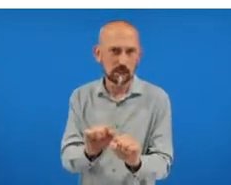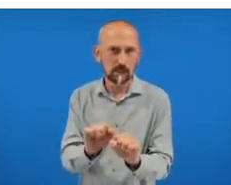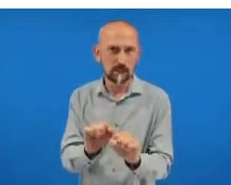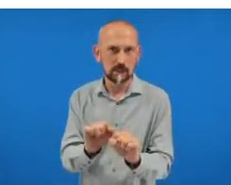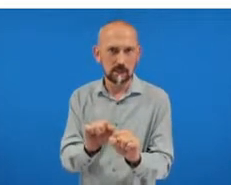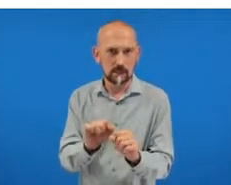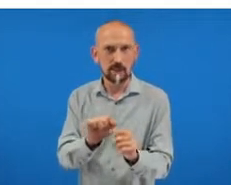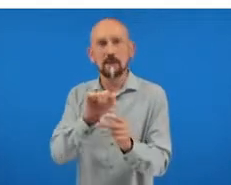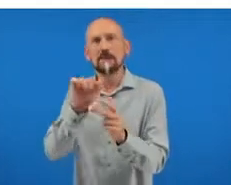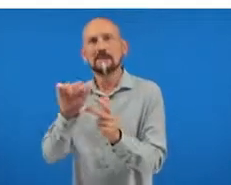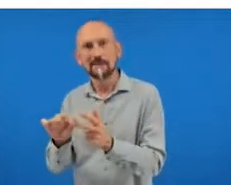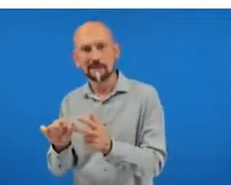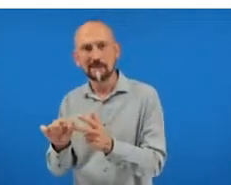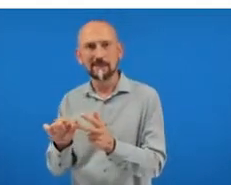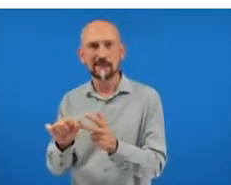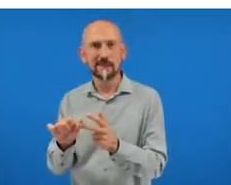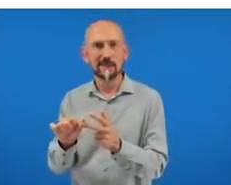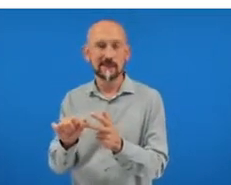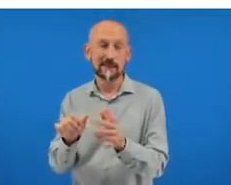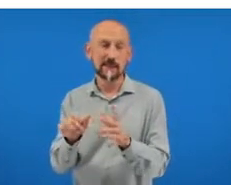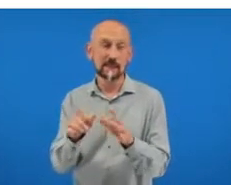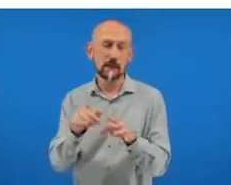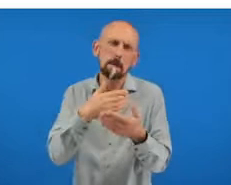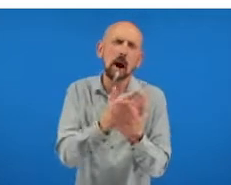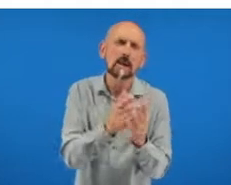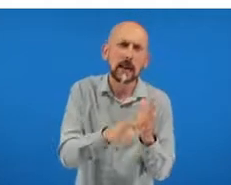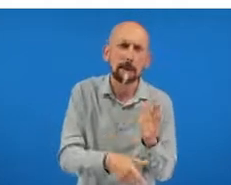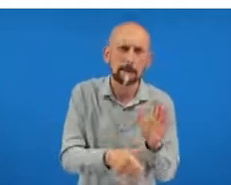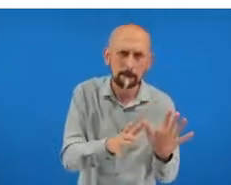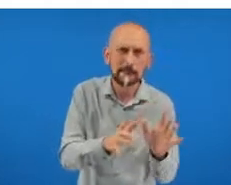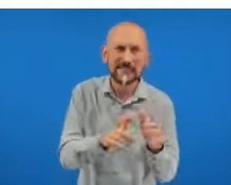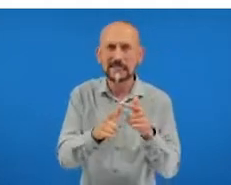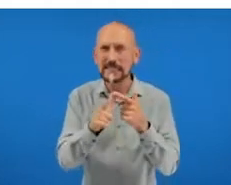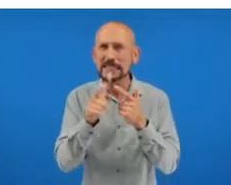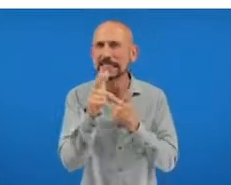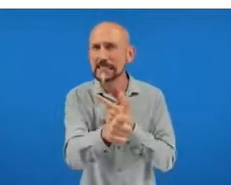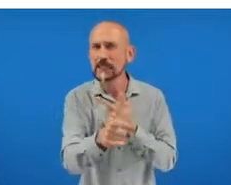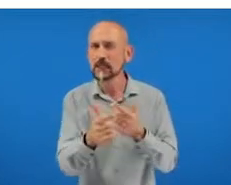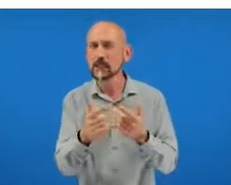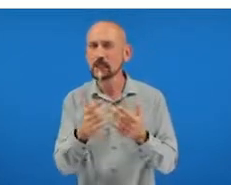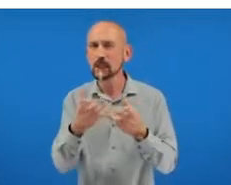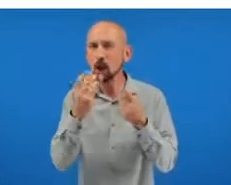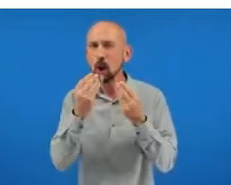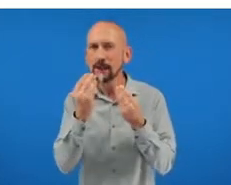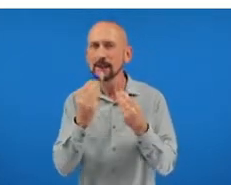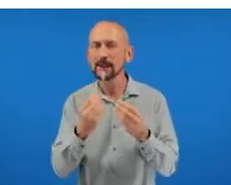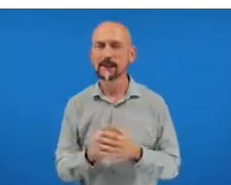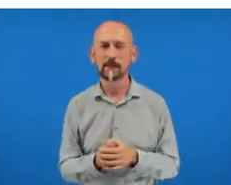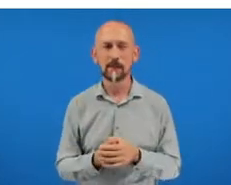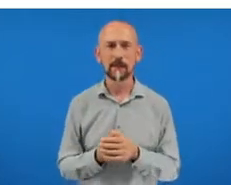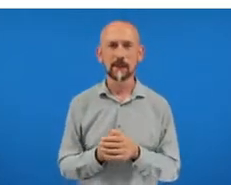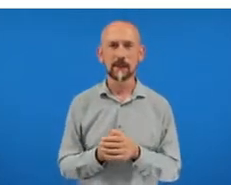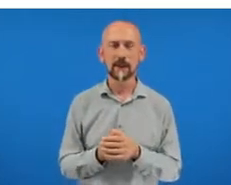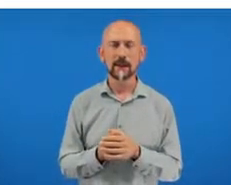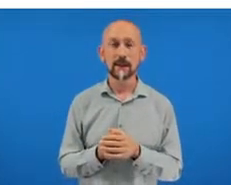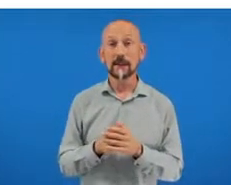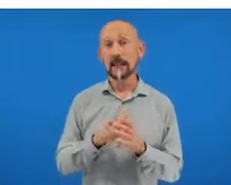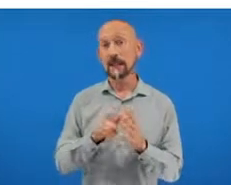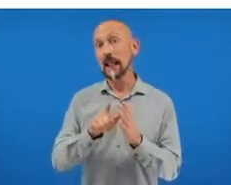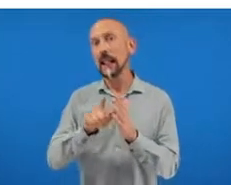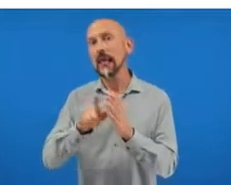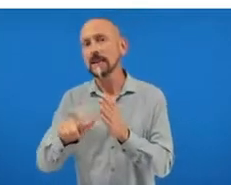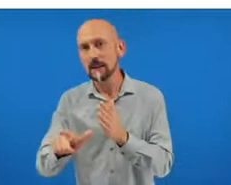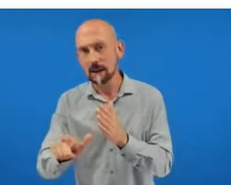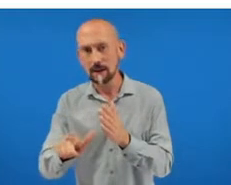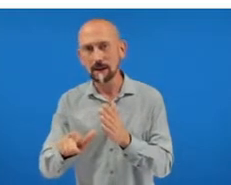as doing that part-time distance learning. And I eventually moved into